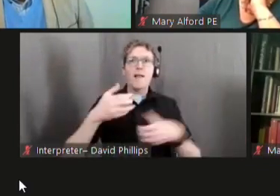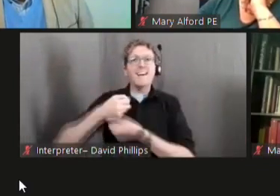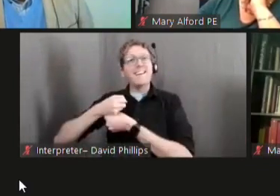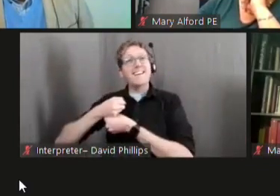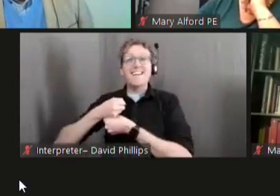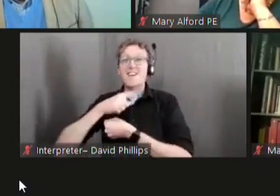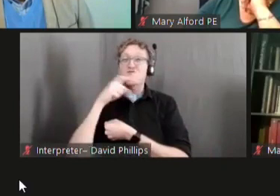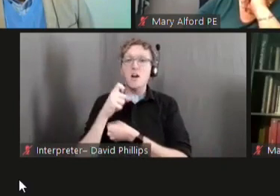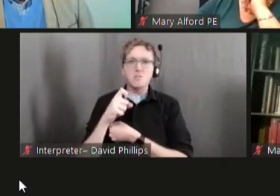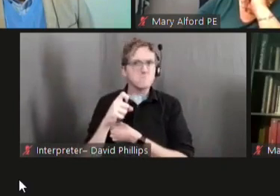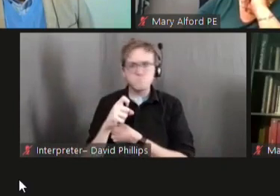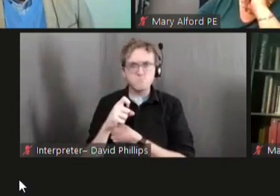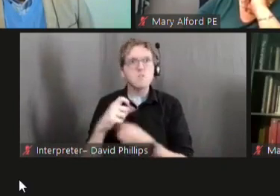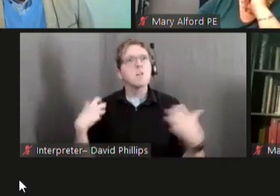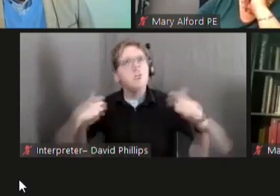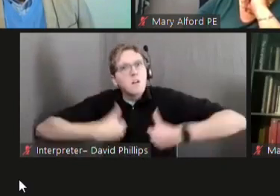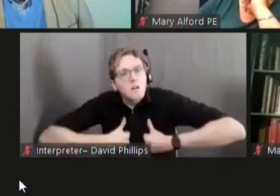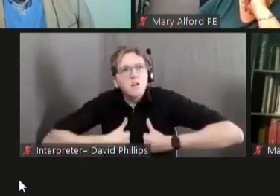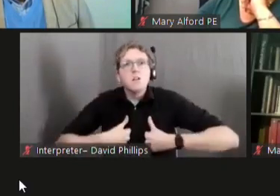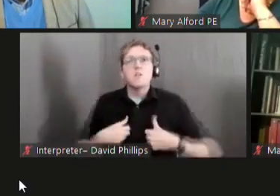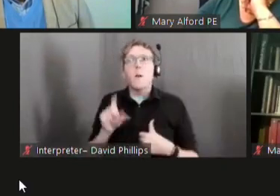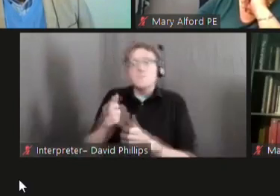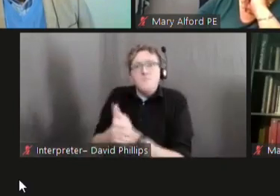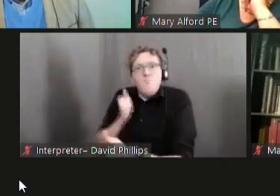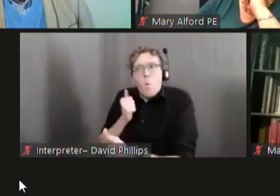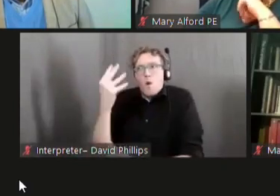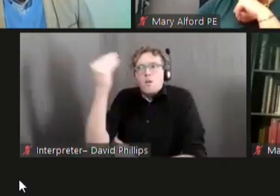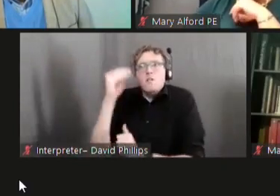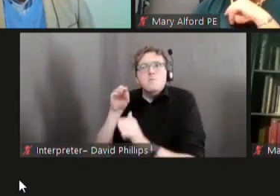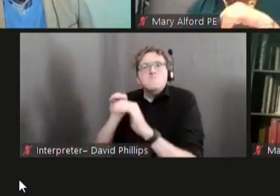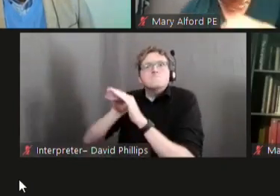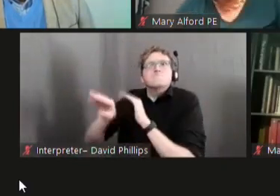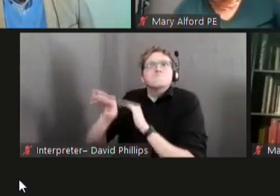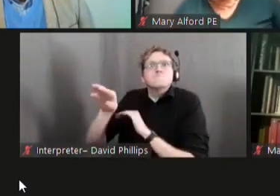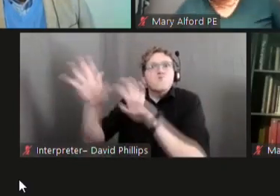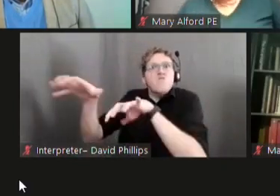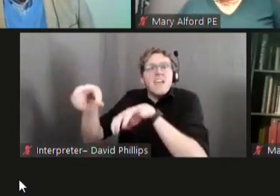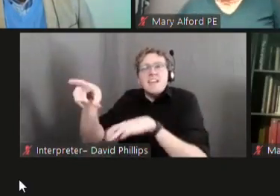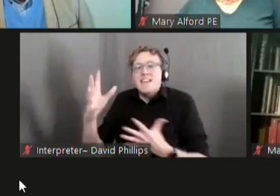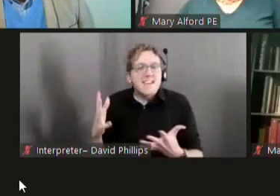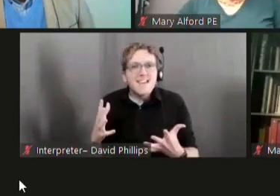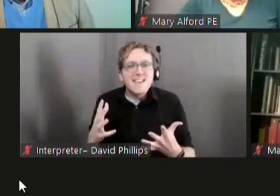You're gonna need a raincoat. You're gonna need to avoid going outside unless you wanna get wet. So